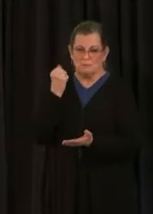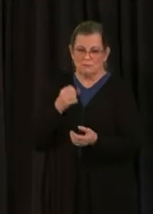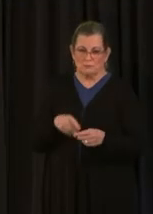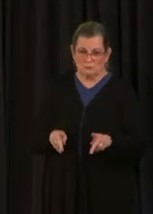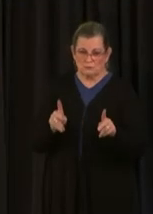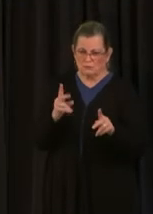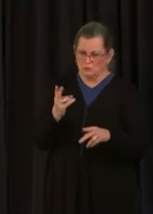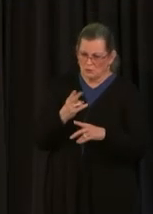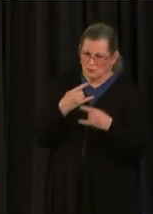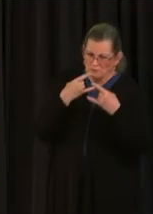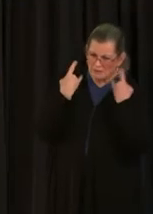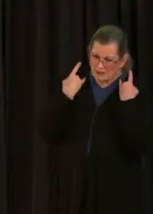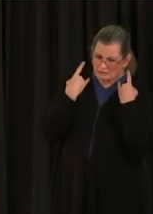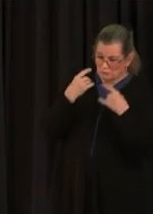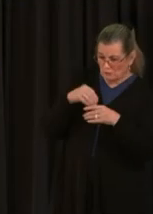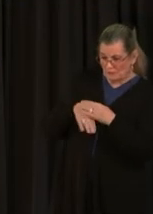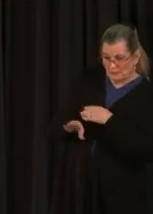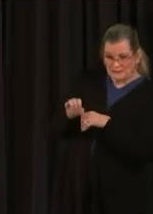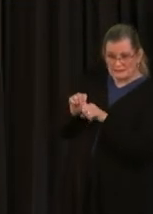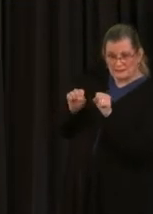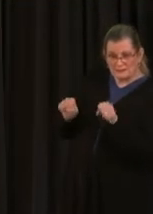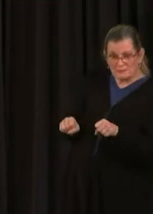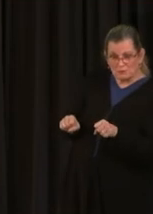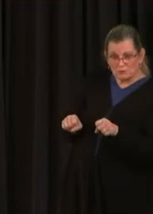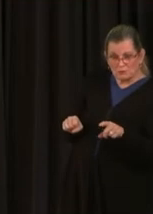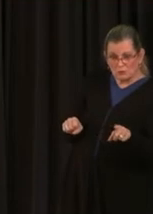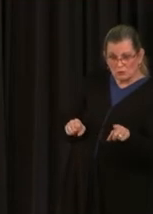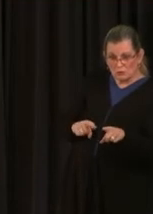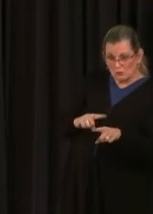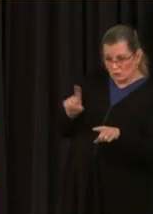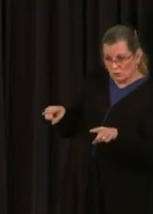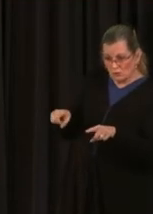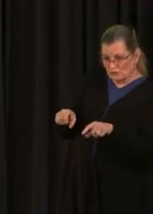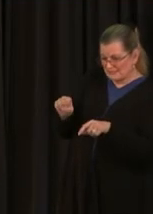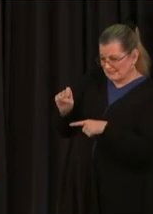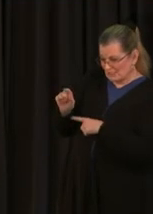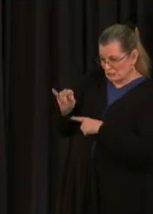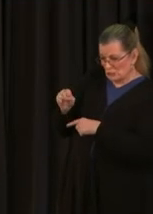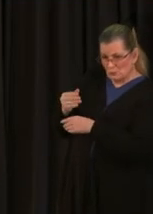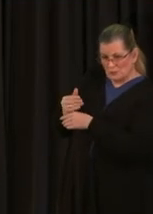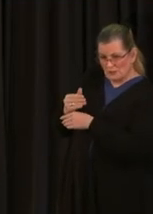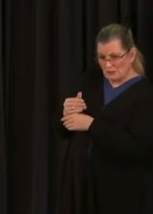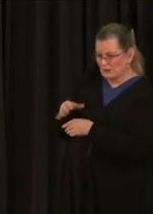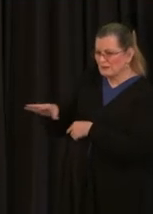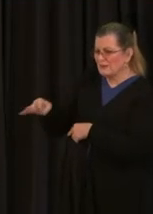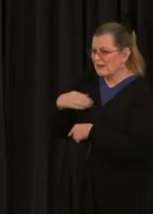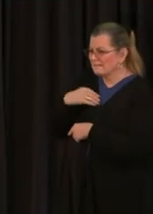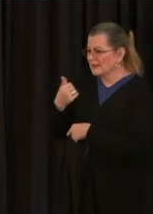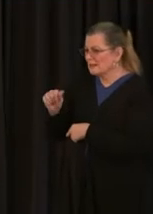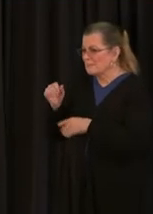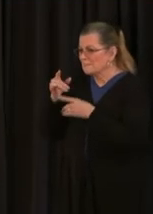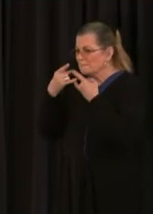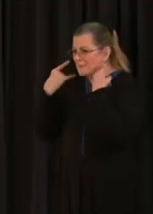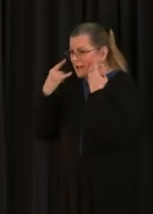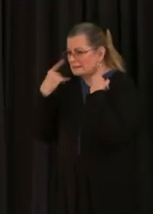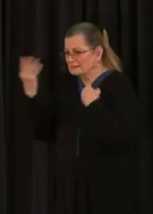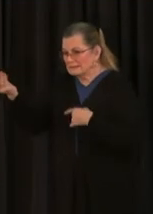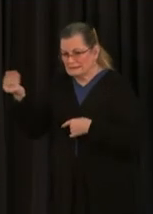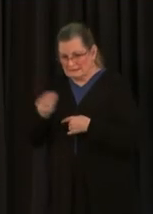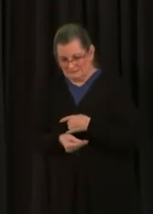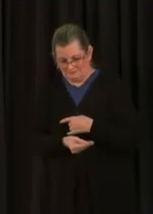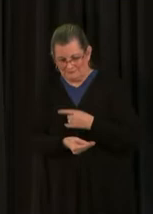I'd like to hand it over to Chief Pavlik, who will talk with regard to Metro's response to the recent federal